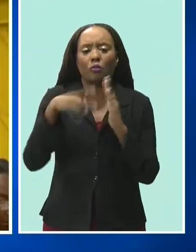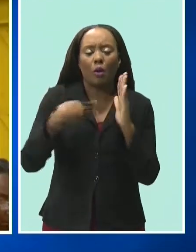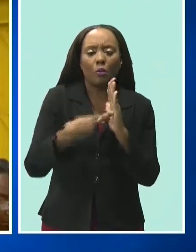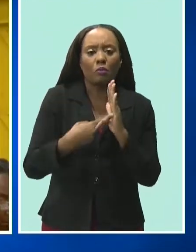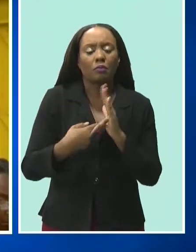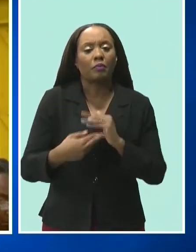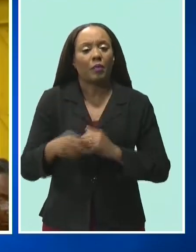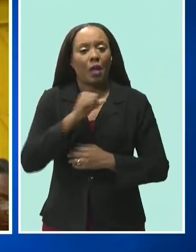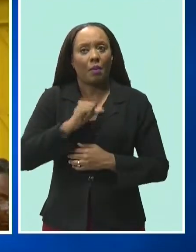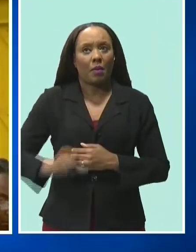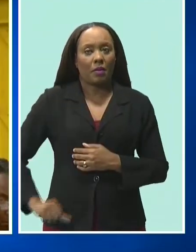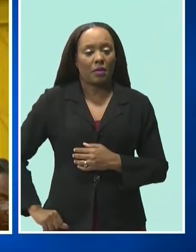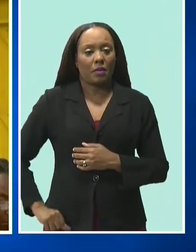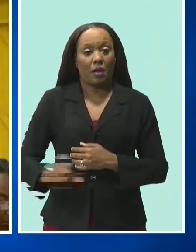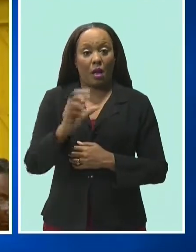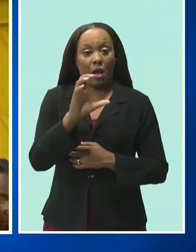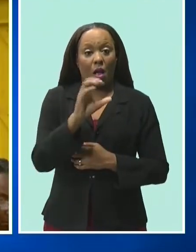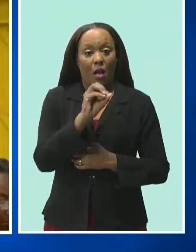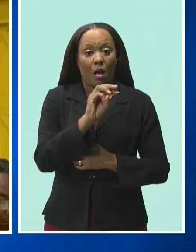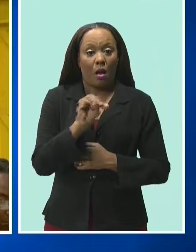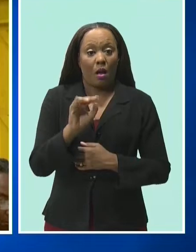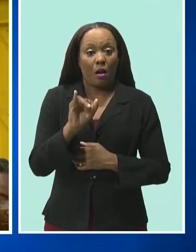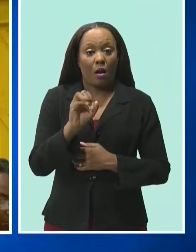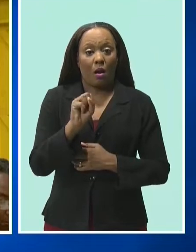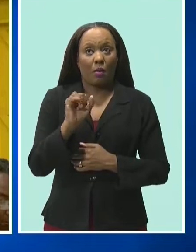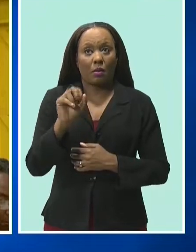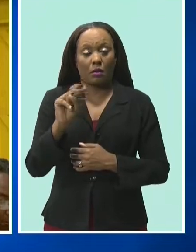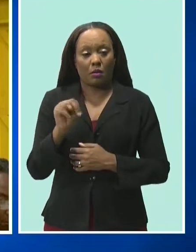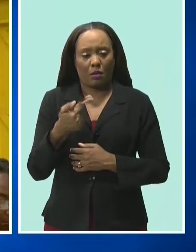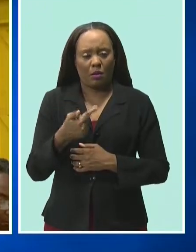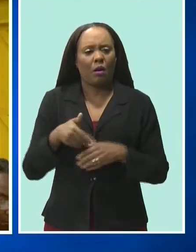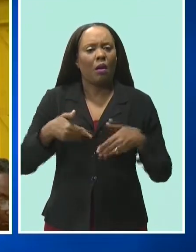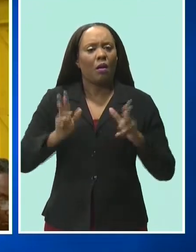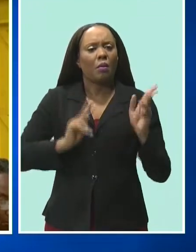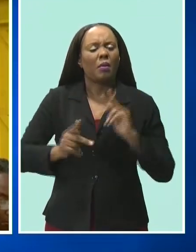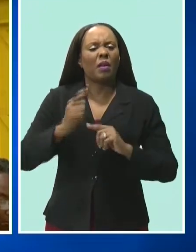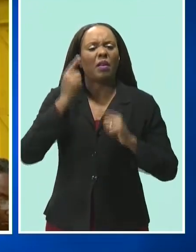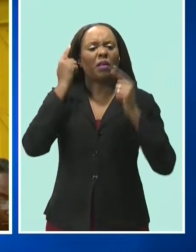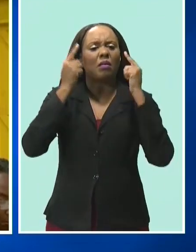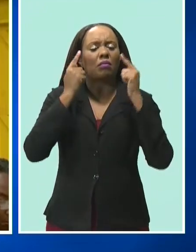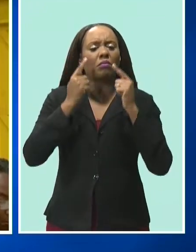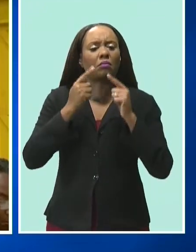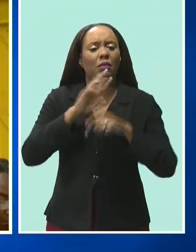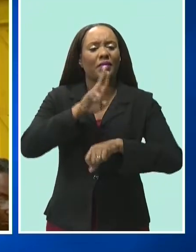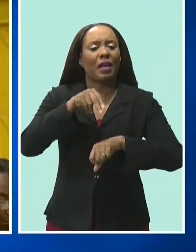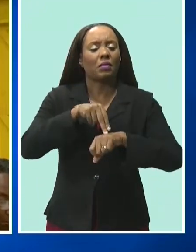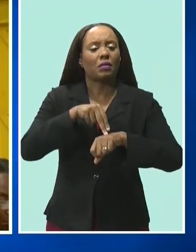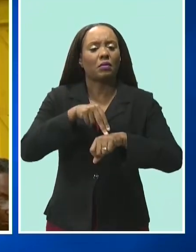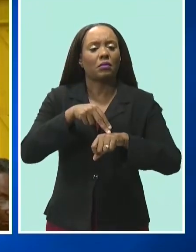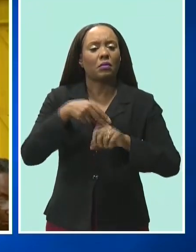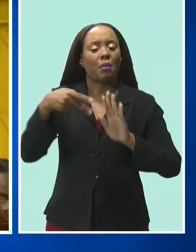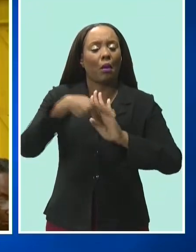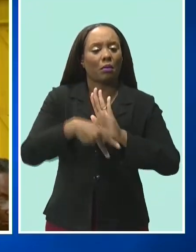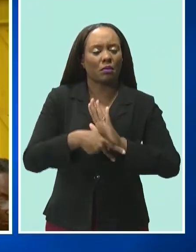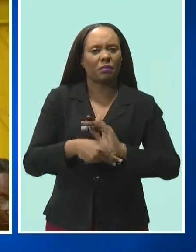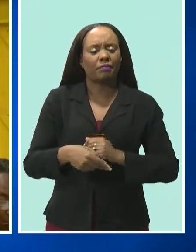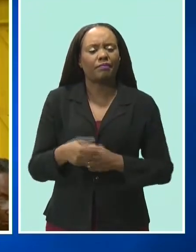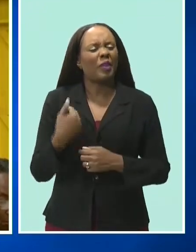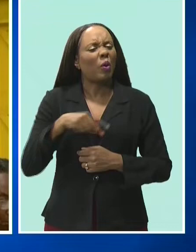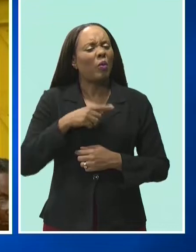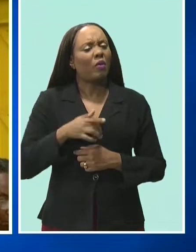Comachon says the assemblies allow MPs to focus more on national policy. We feel that our people